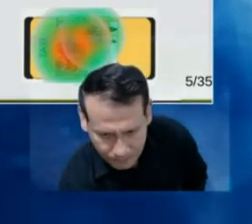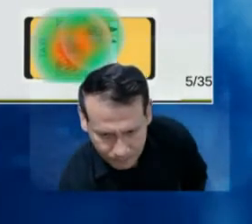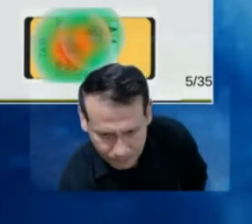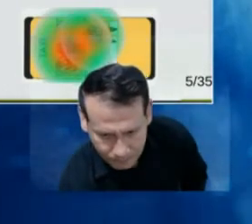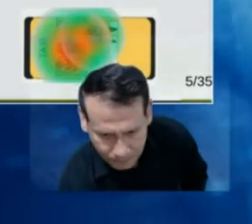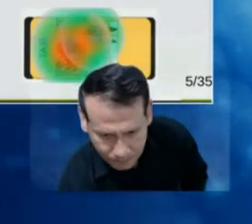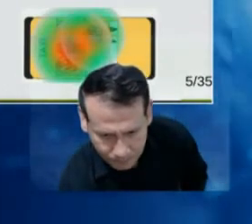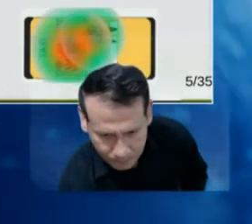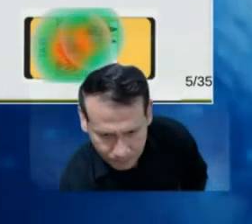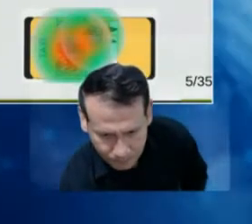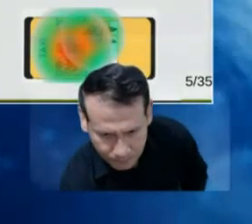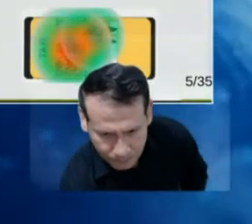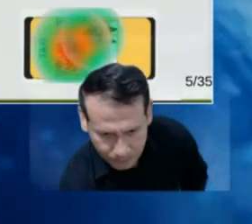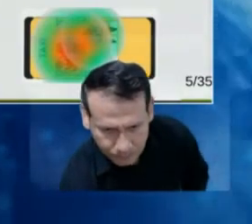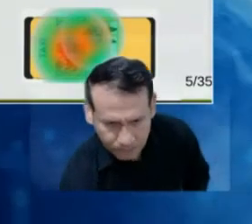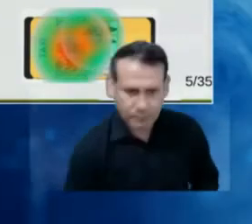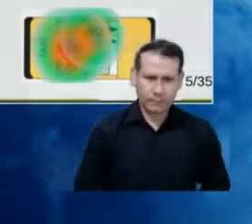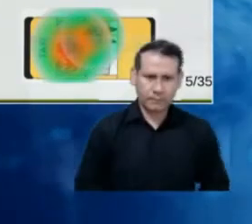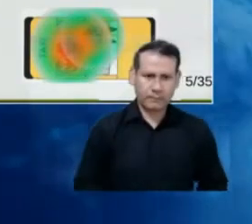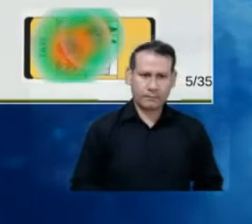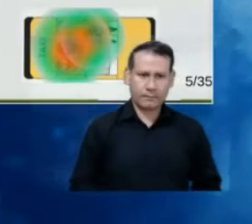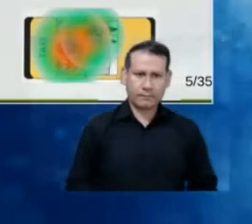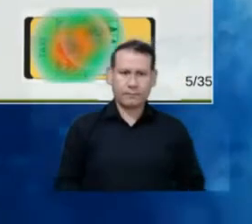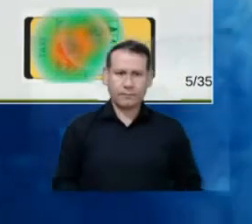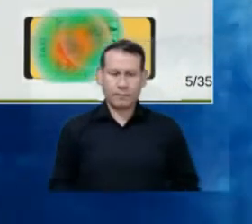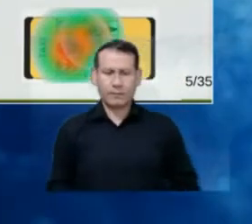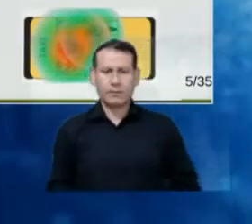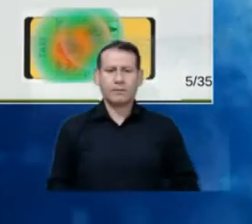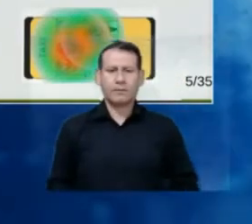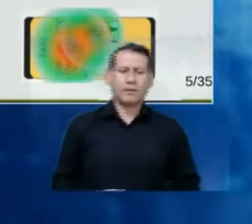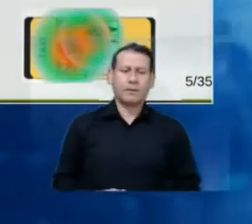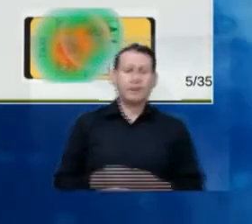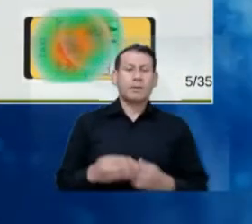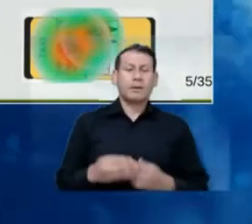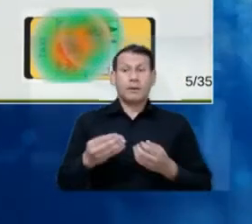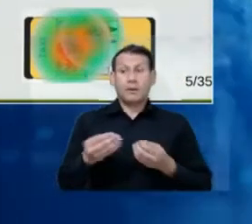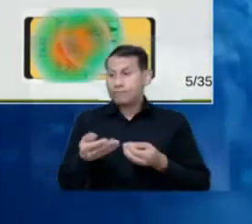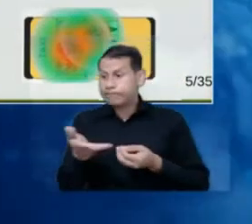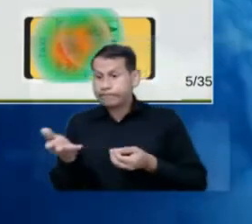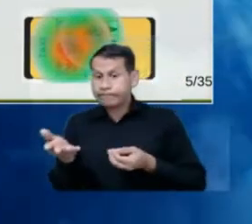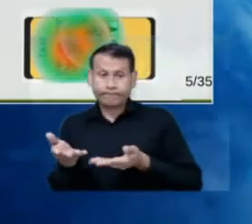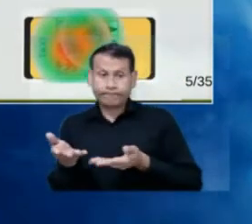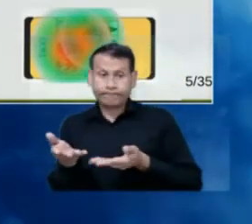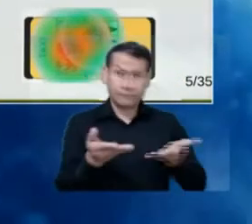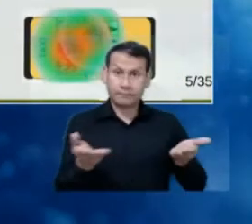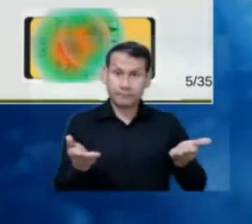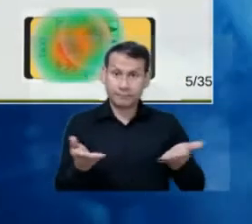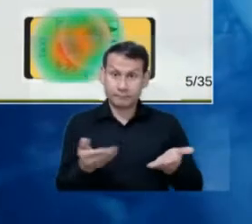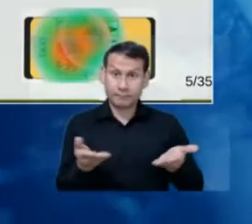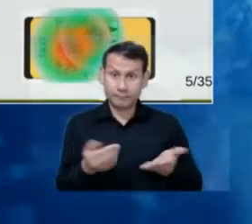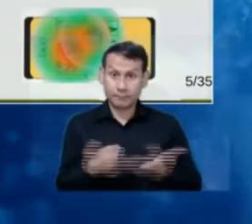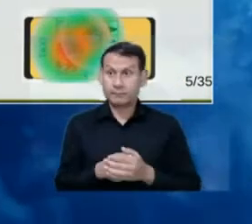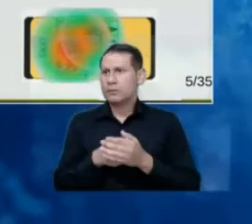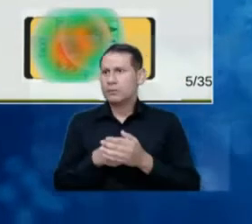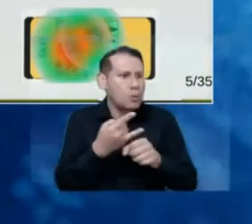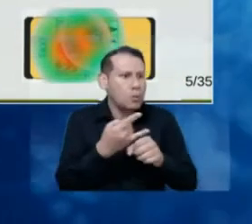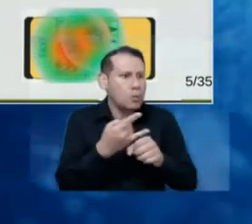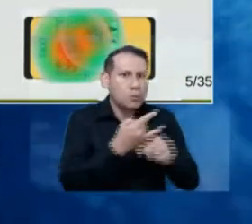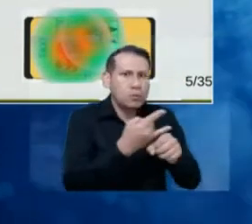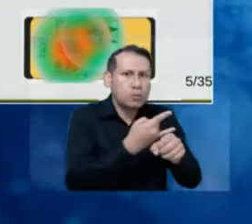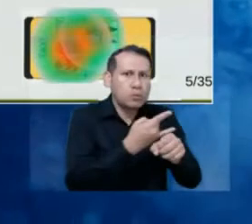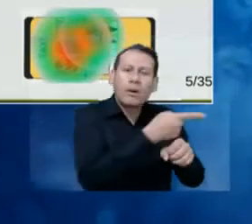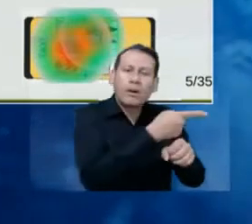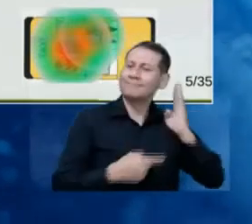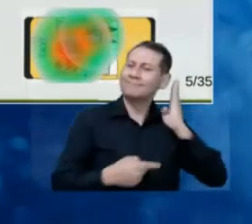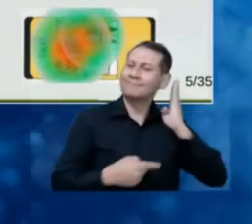electromagnetic fields, where consider the way and users use the